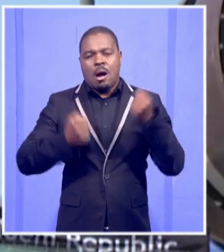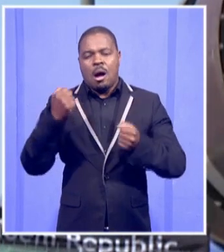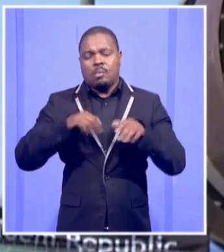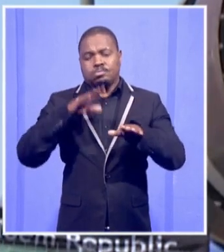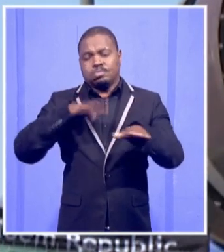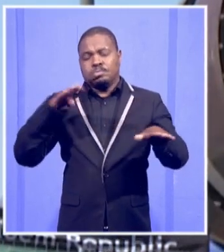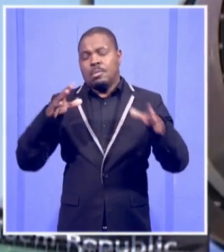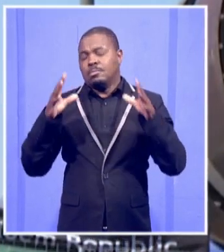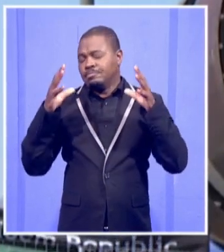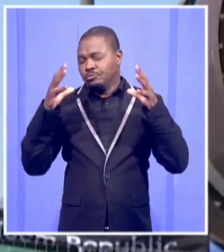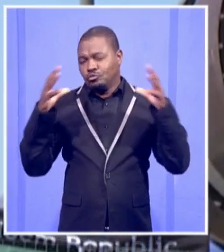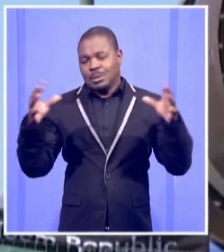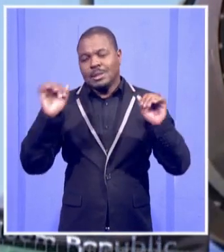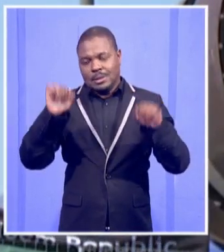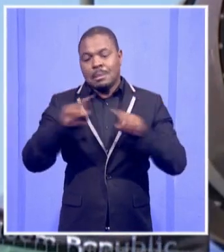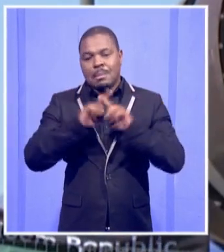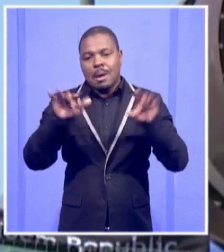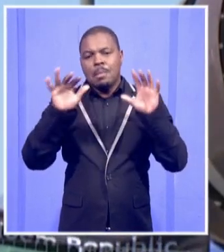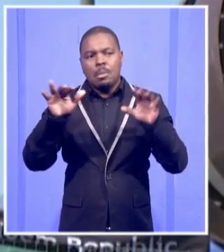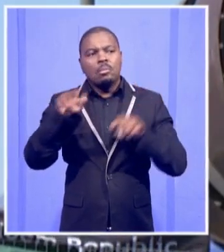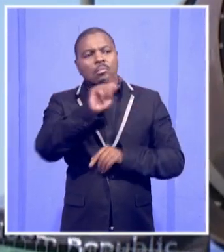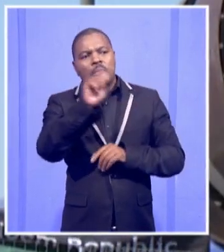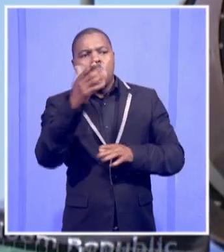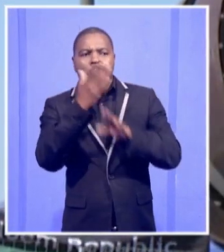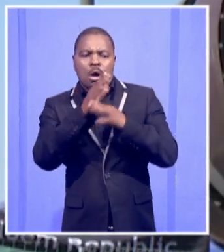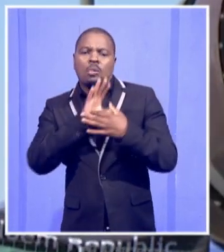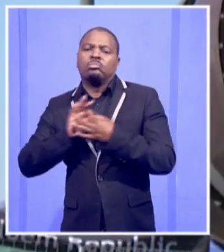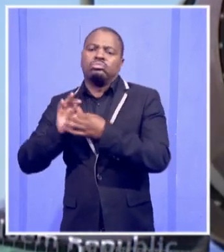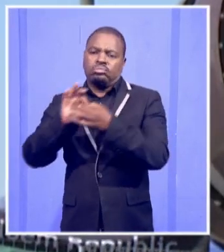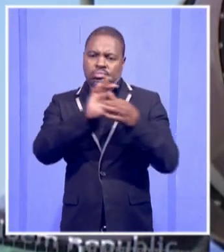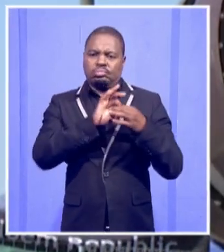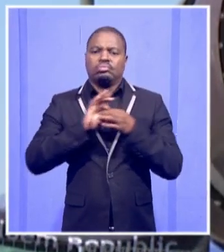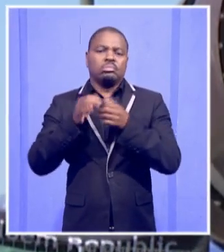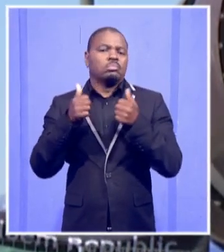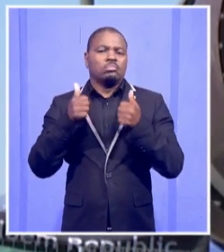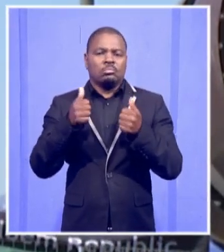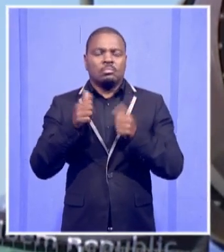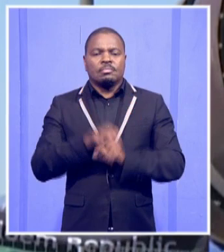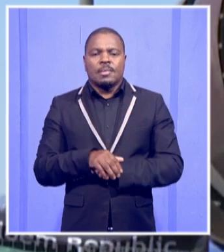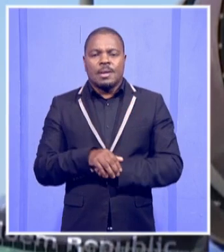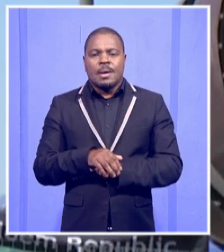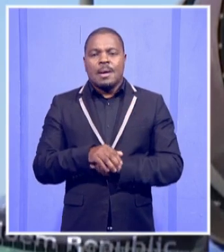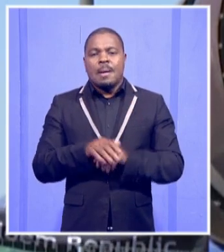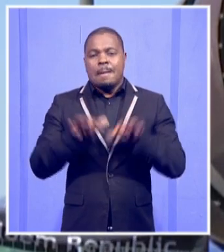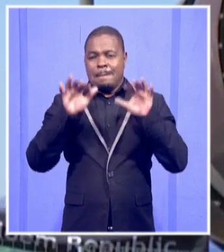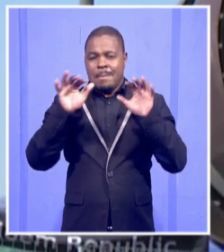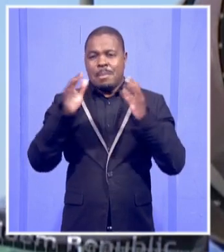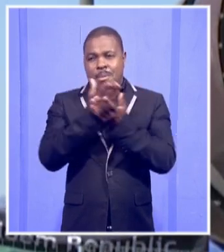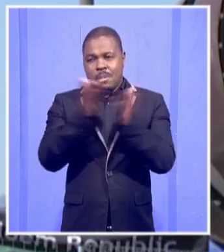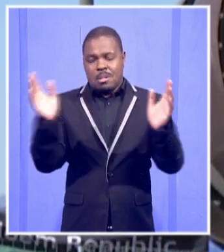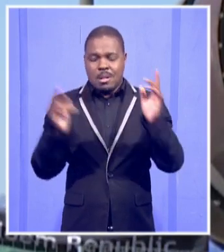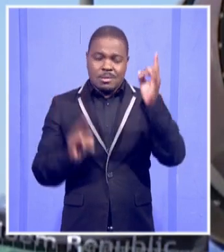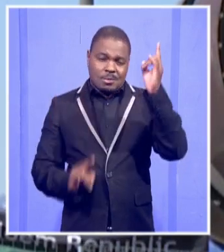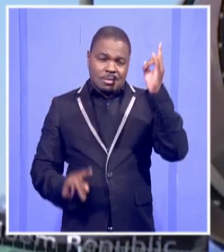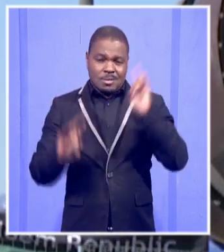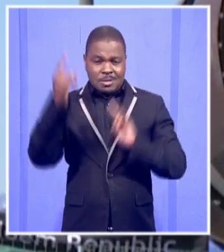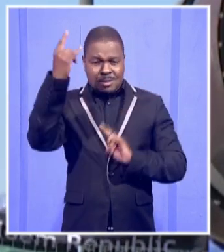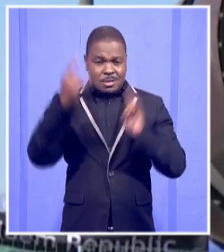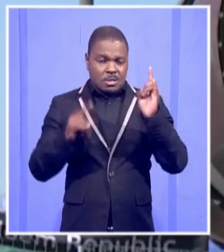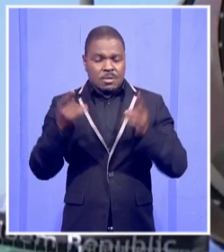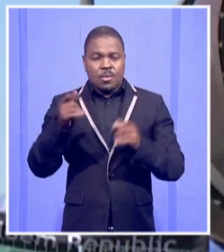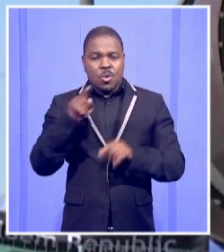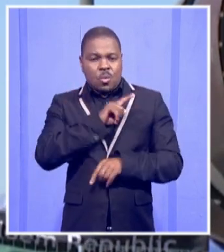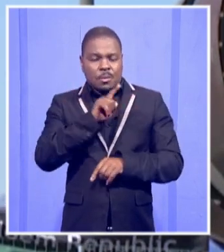is cooperation, I must say, amongst revelers, but people in the city, because remember, you